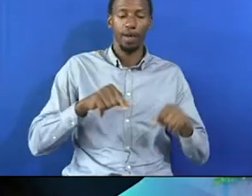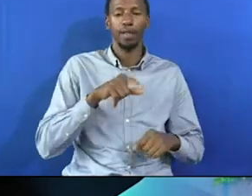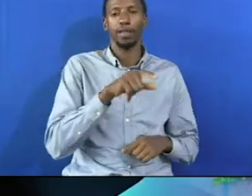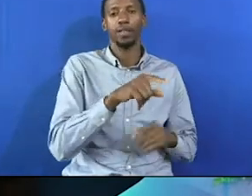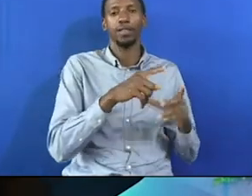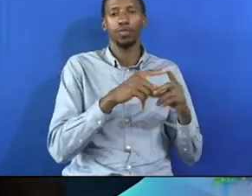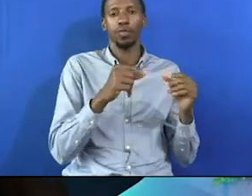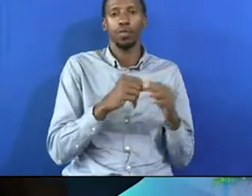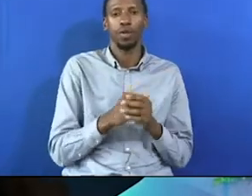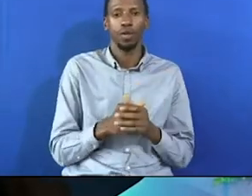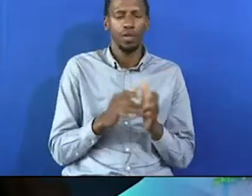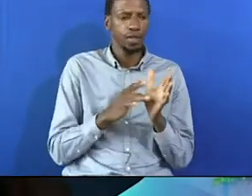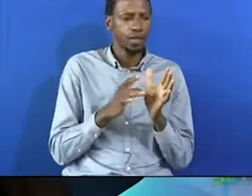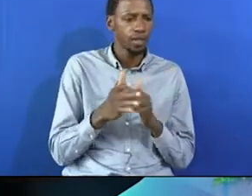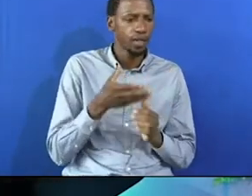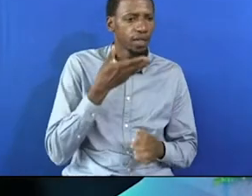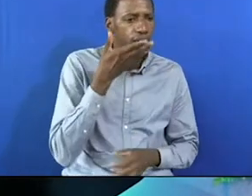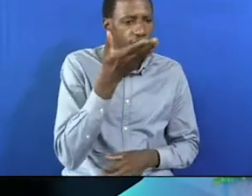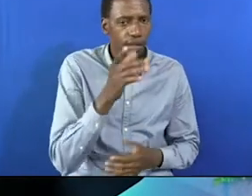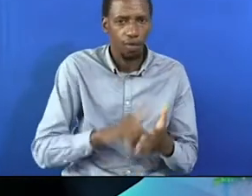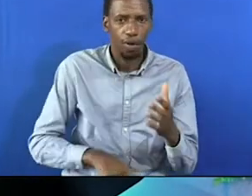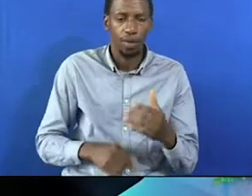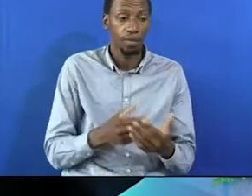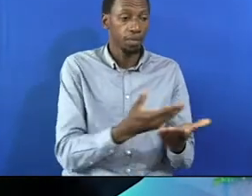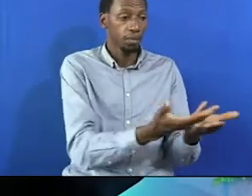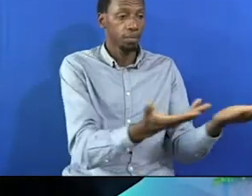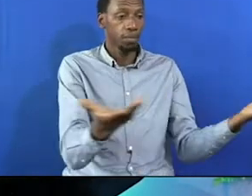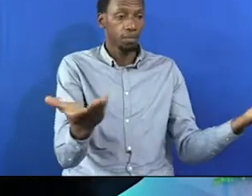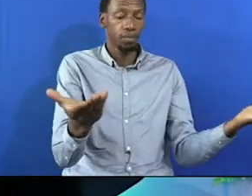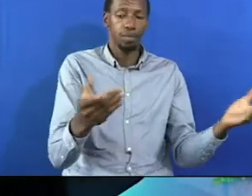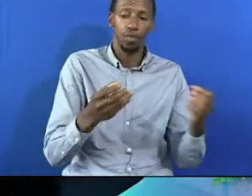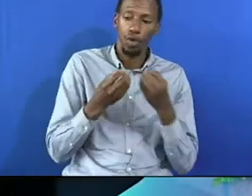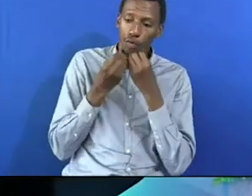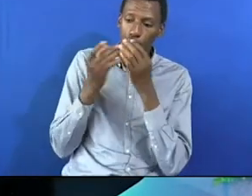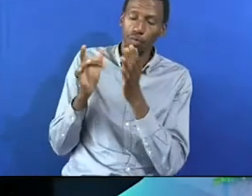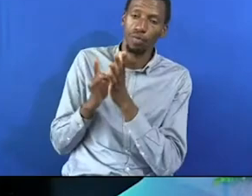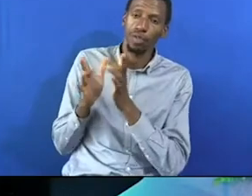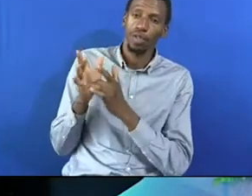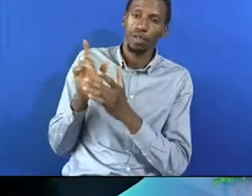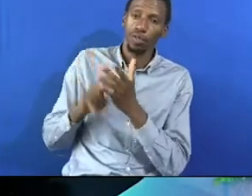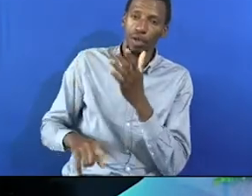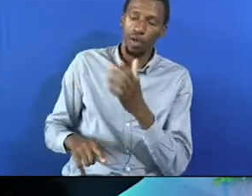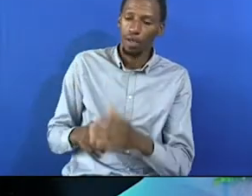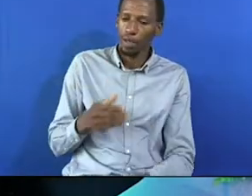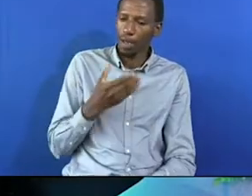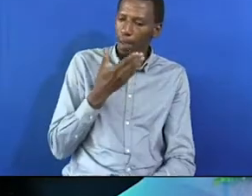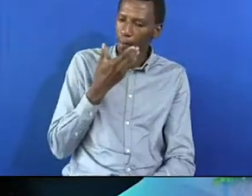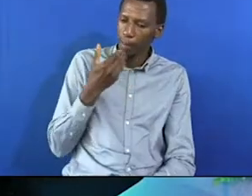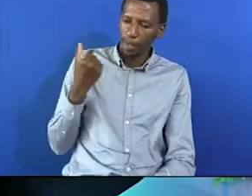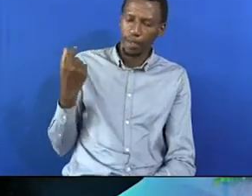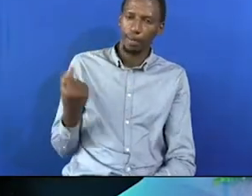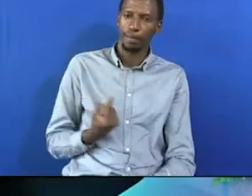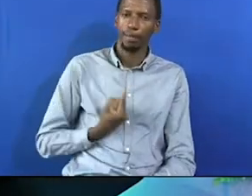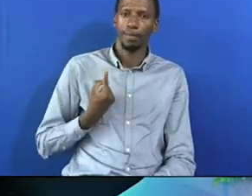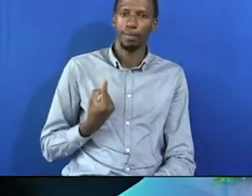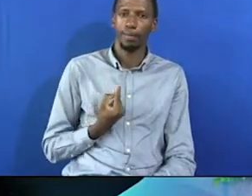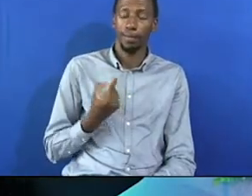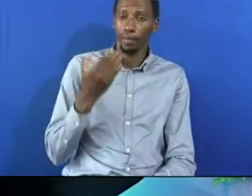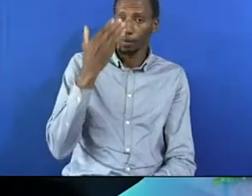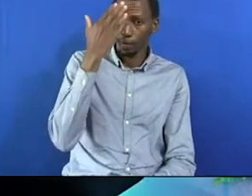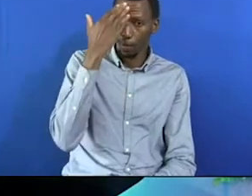What is Jesus responding to? They have told Jesus, it is better to be single.